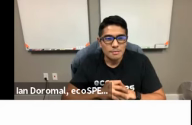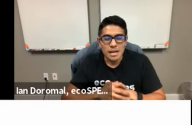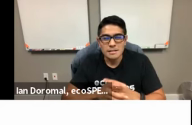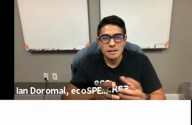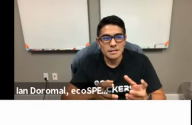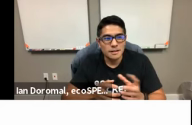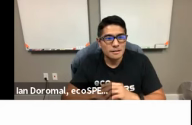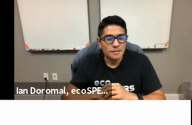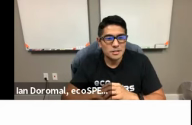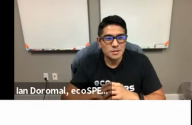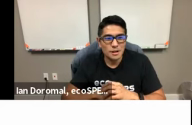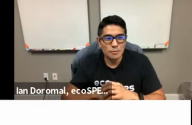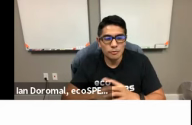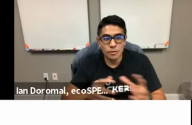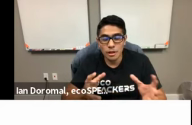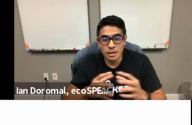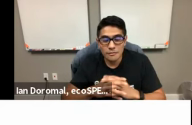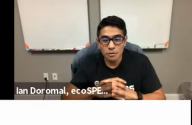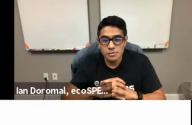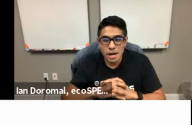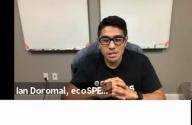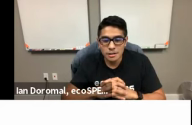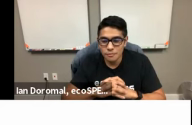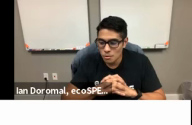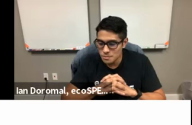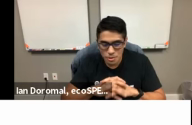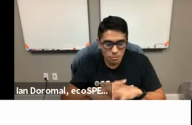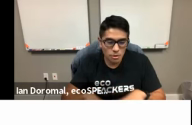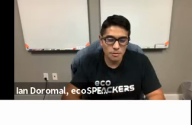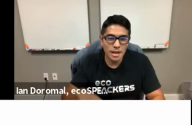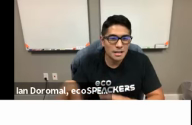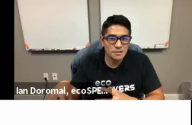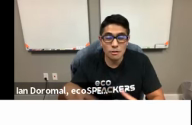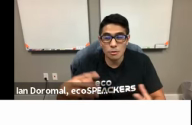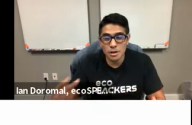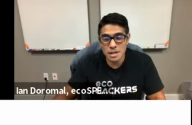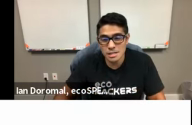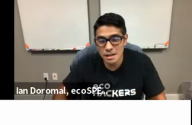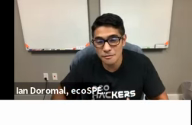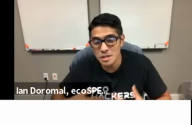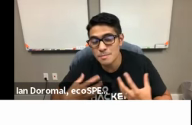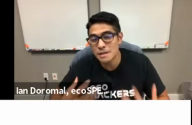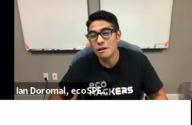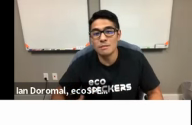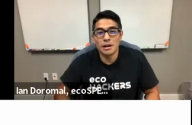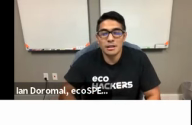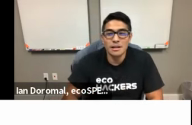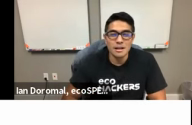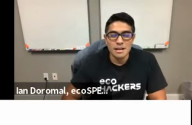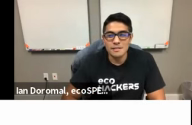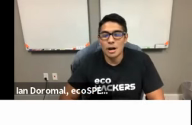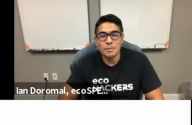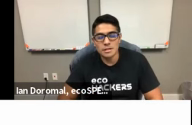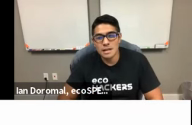And some case studies here. This is we were really lucky to have early traction. And of course, when you work with NASA or other organizations that have already spent all the money